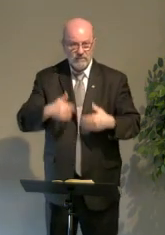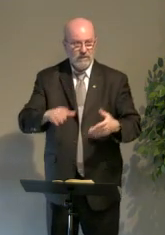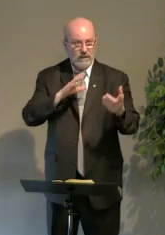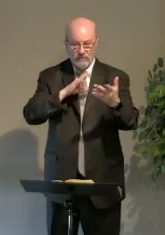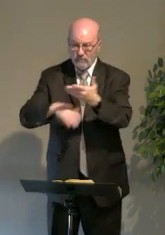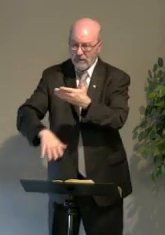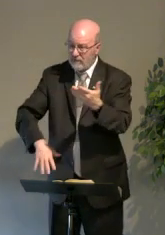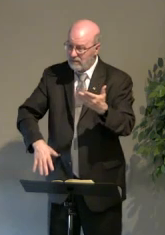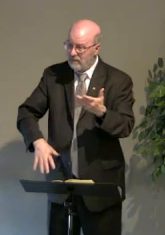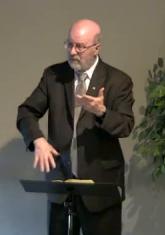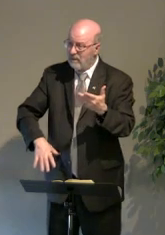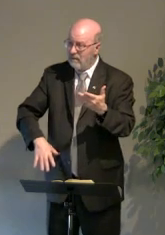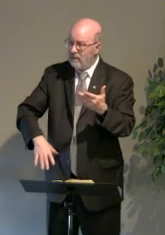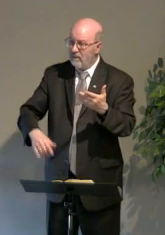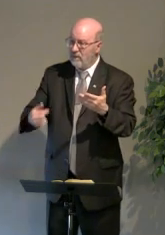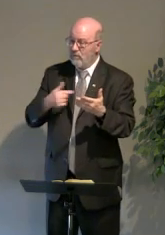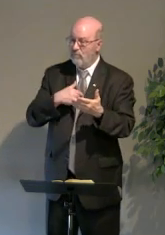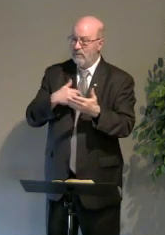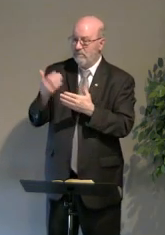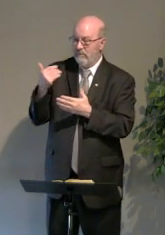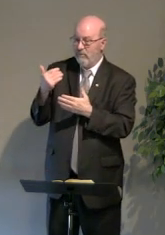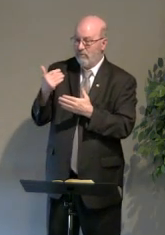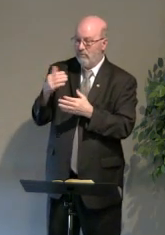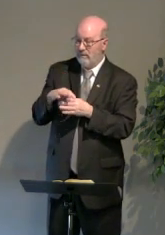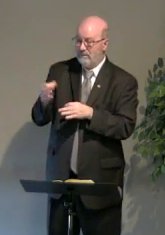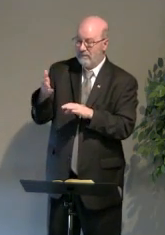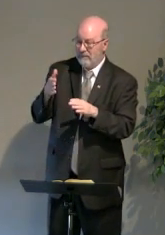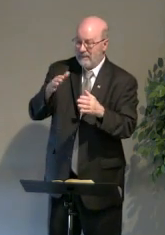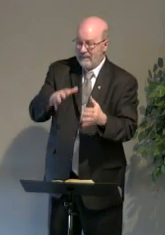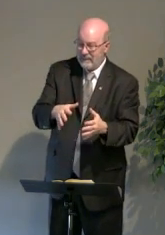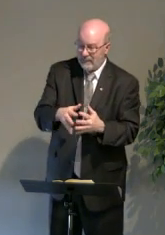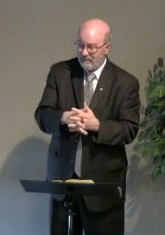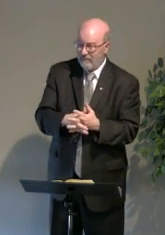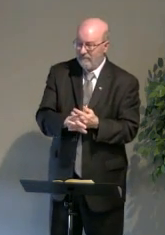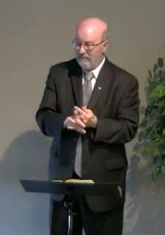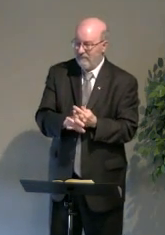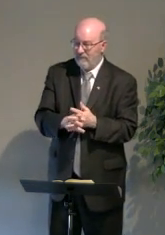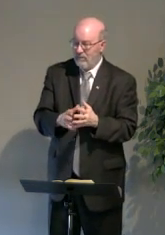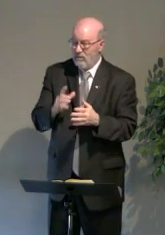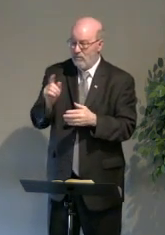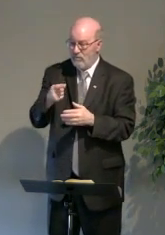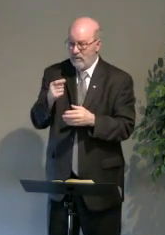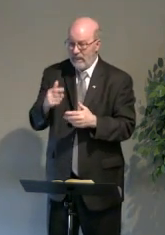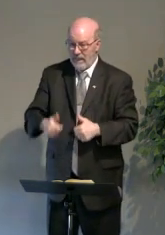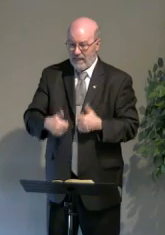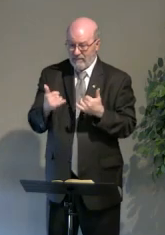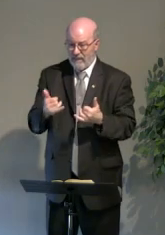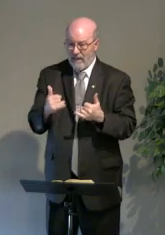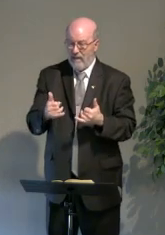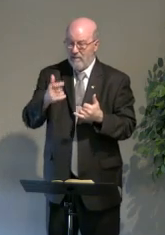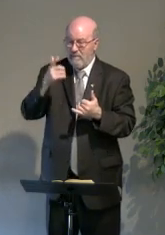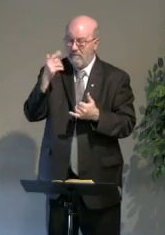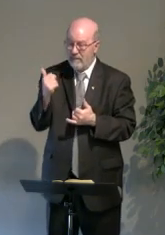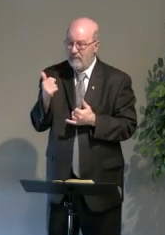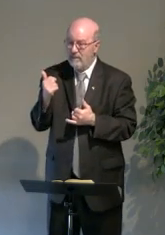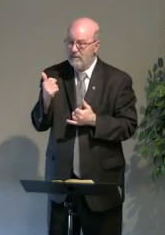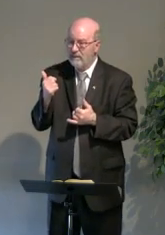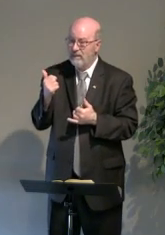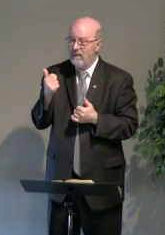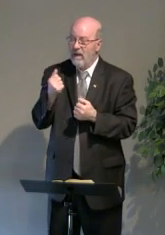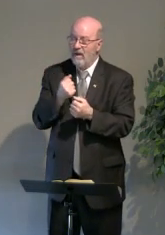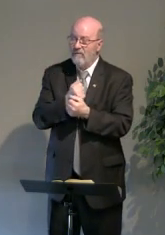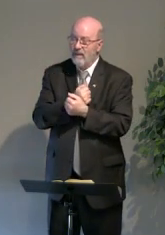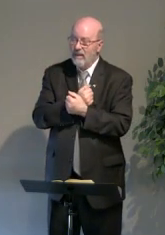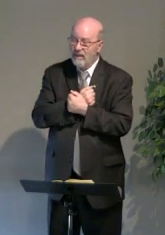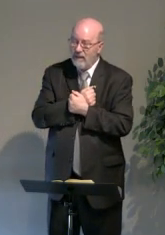Christ. You know, we were formerly spiritually dead folks who were only alive now because of the